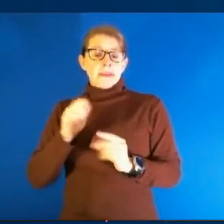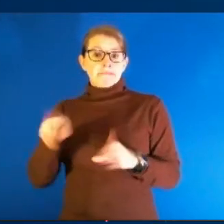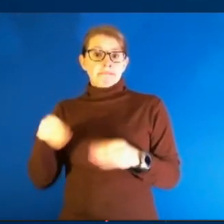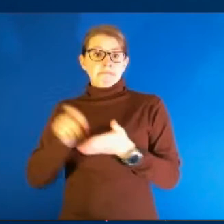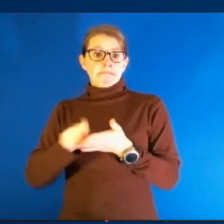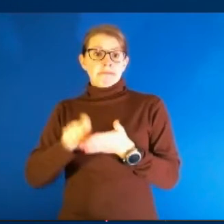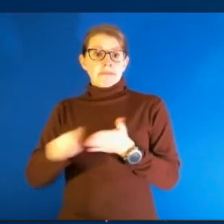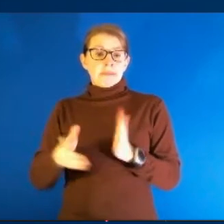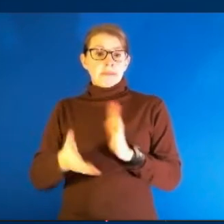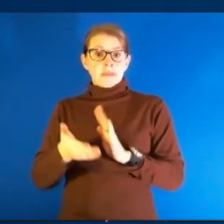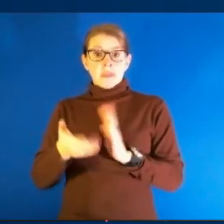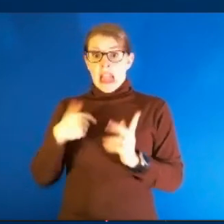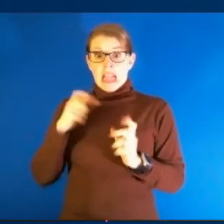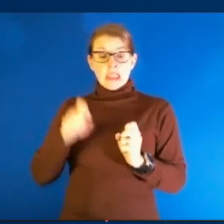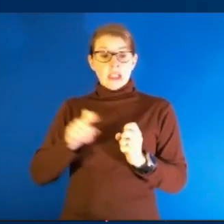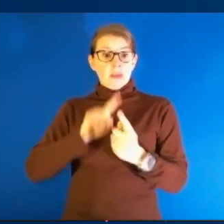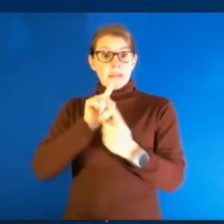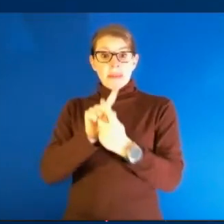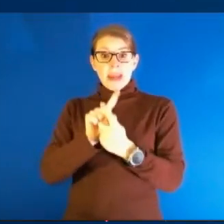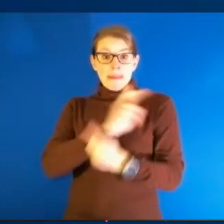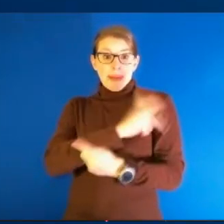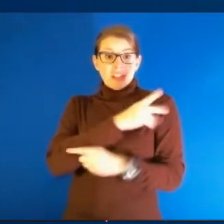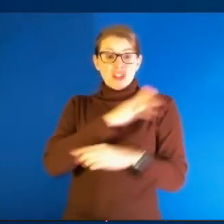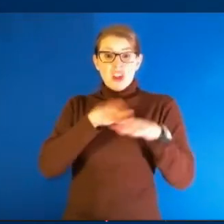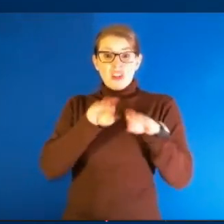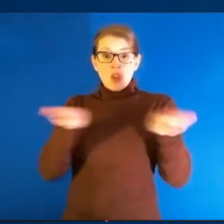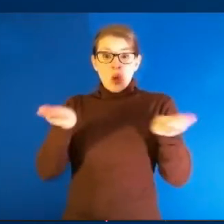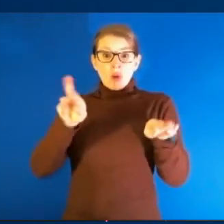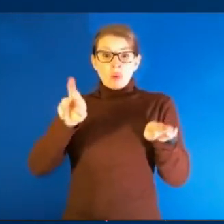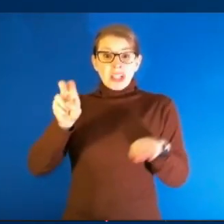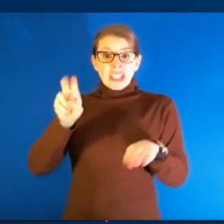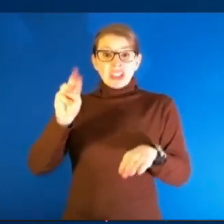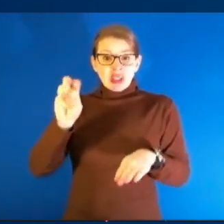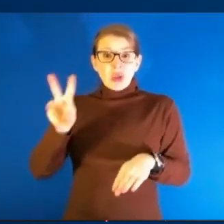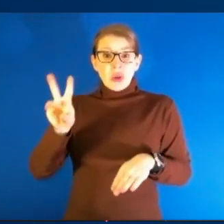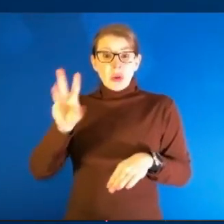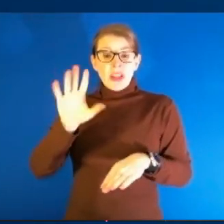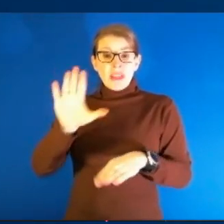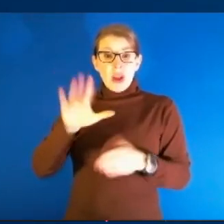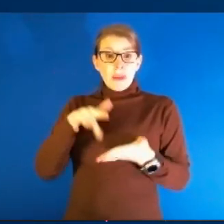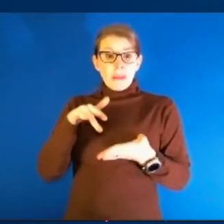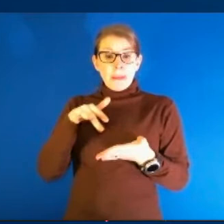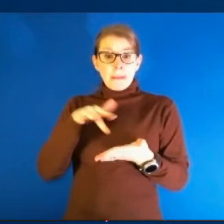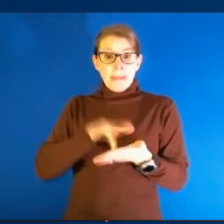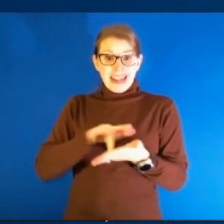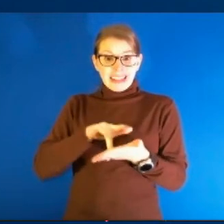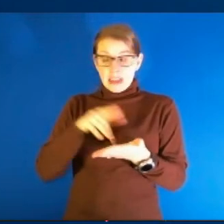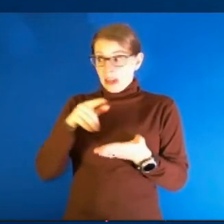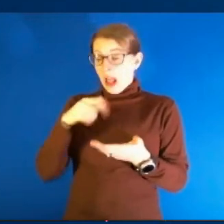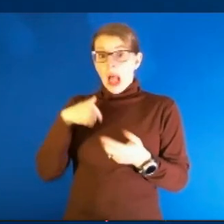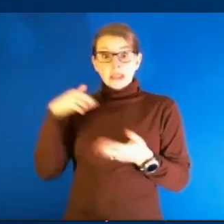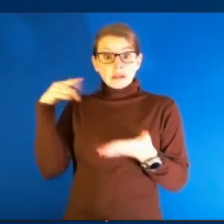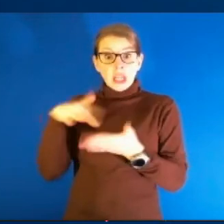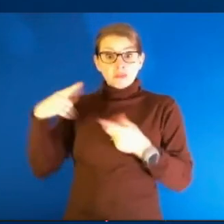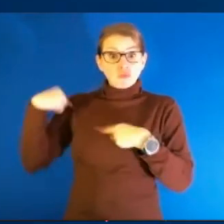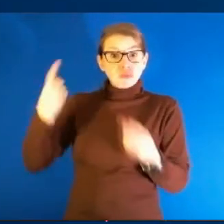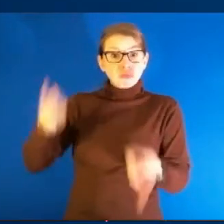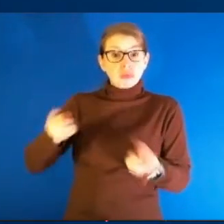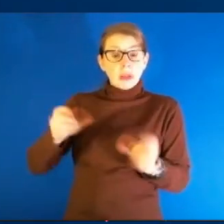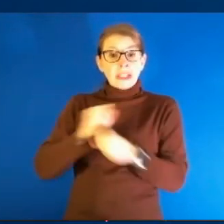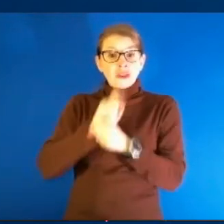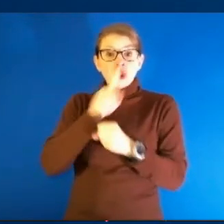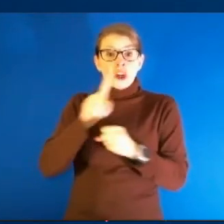see patients on the floor who are sick, and we're gonna redo their medications. And you know what? I've studied my lifetime to make sure I do that well.